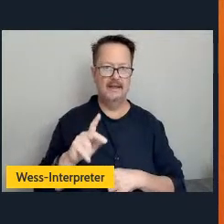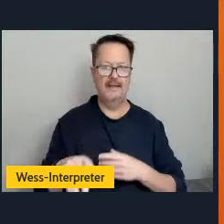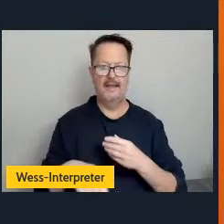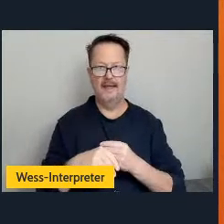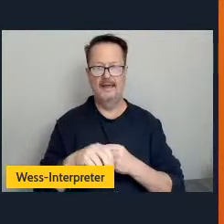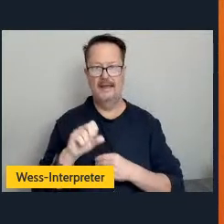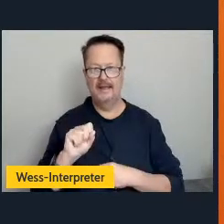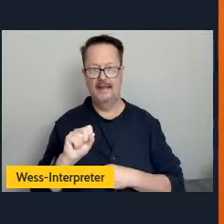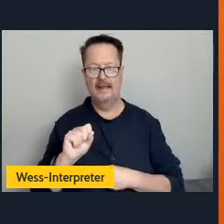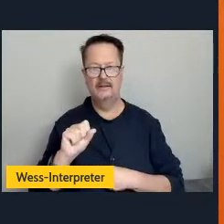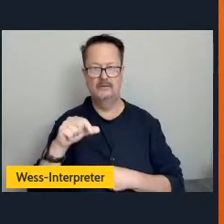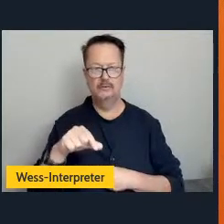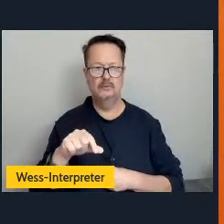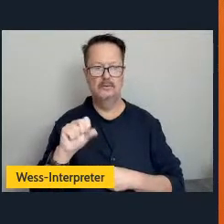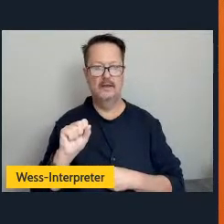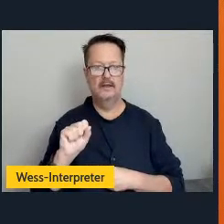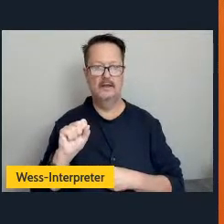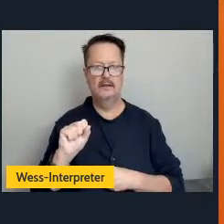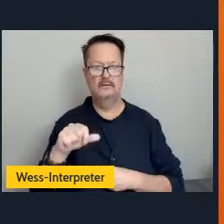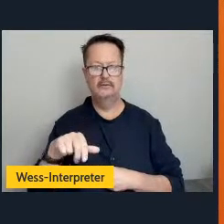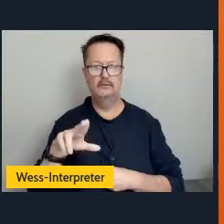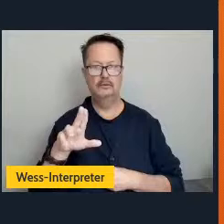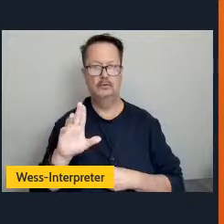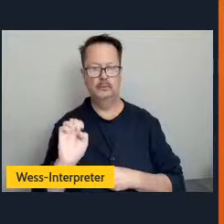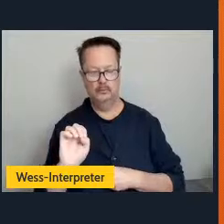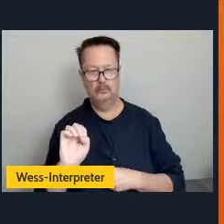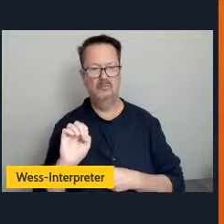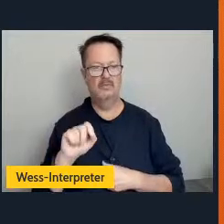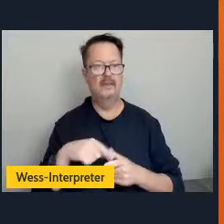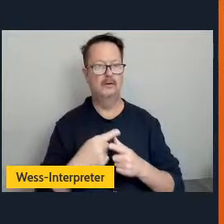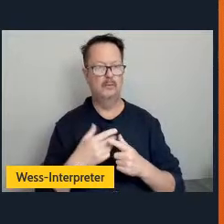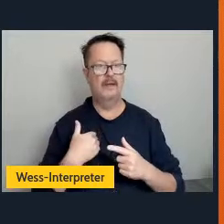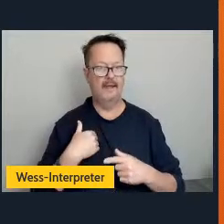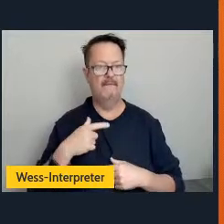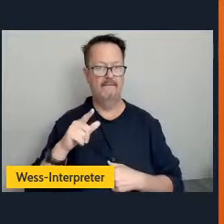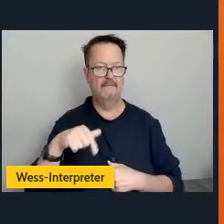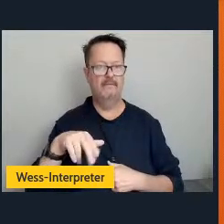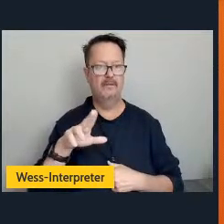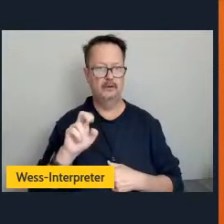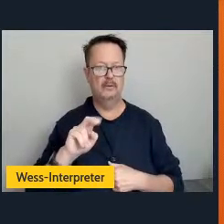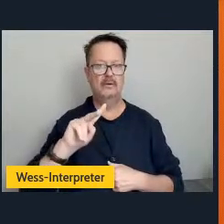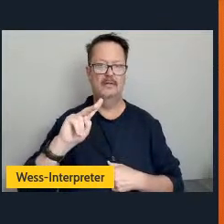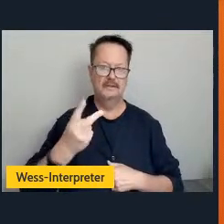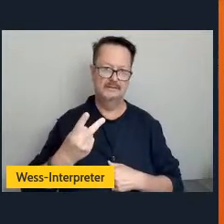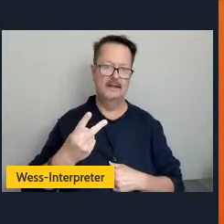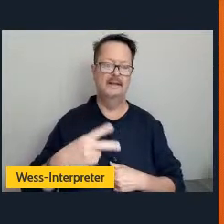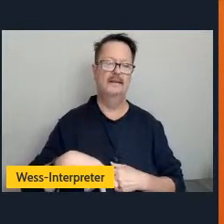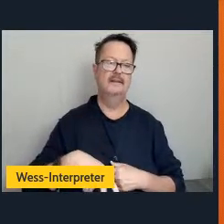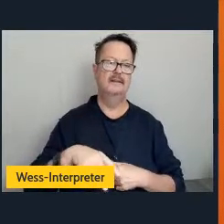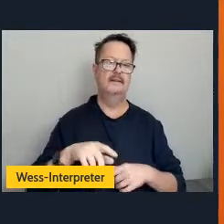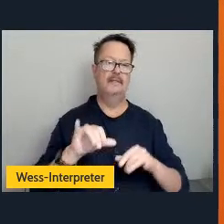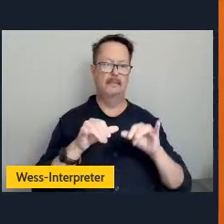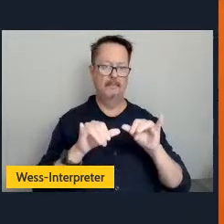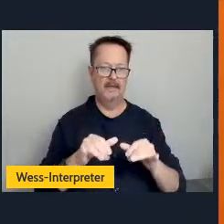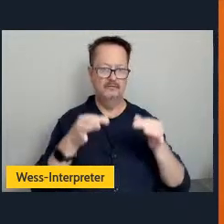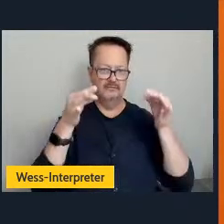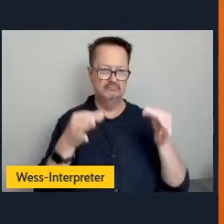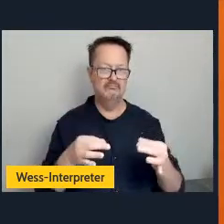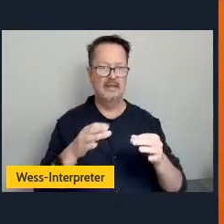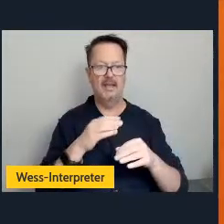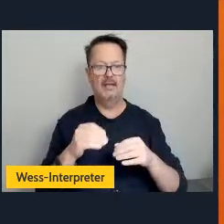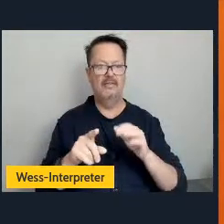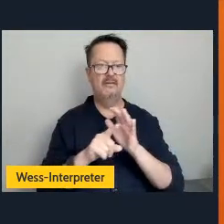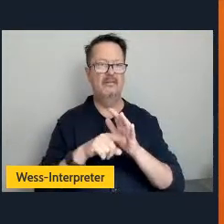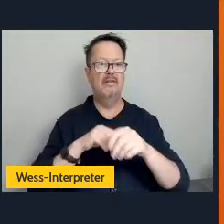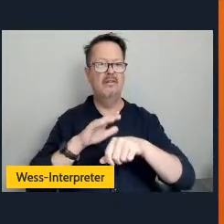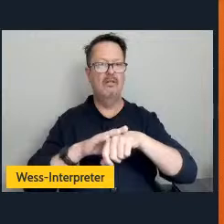and that's it. So that you have a queue. The second step is to create the metric and alarm. So luckily you can use